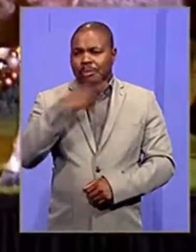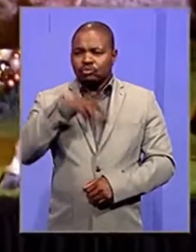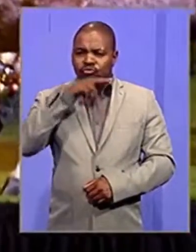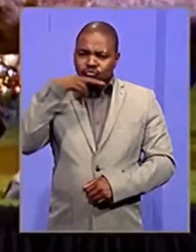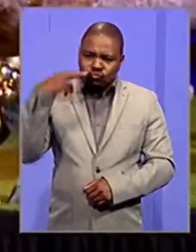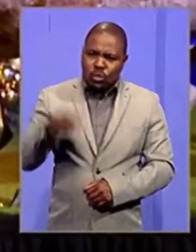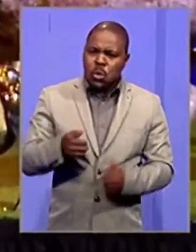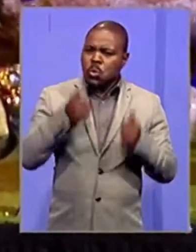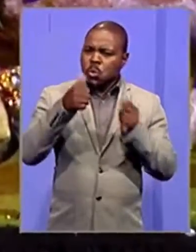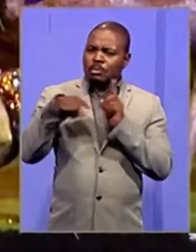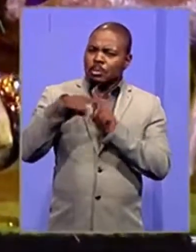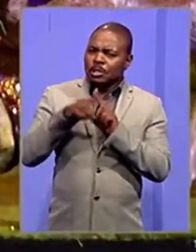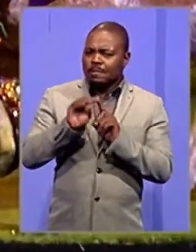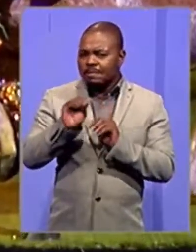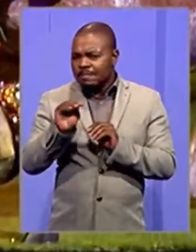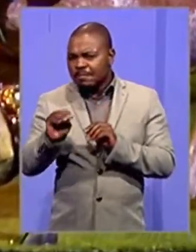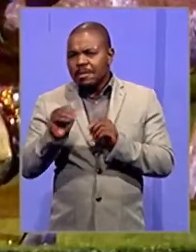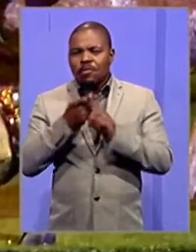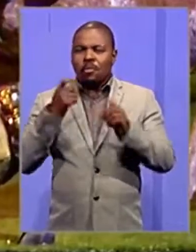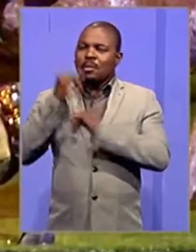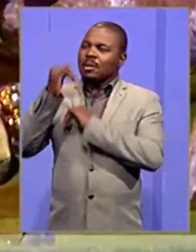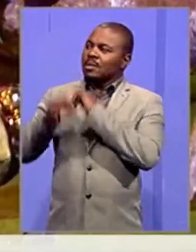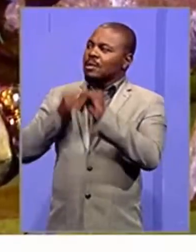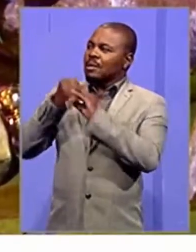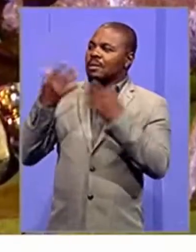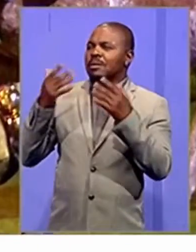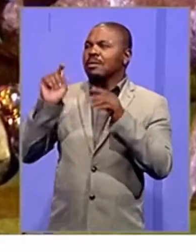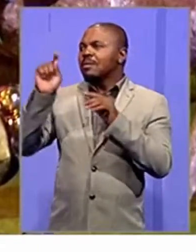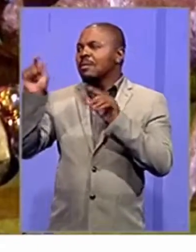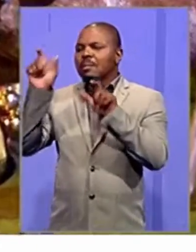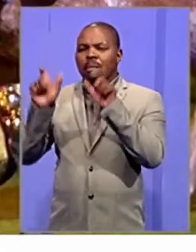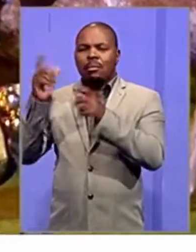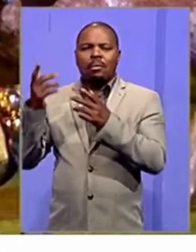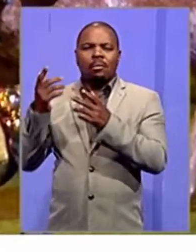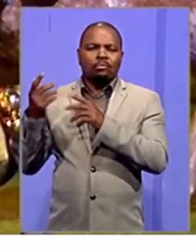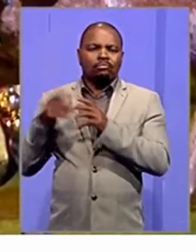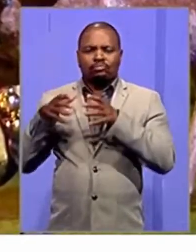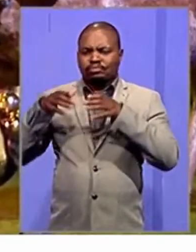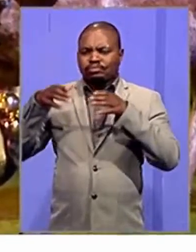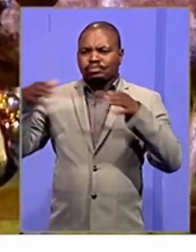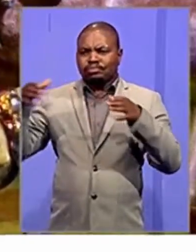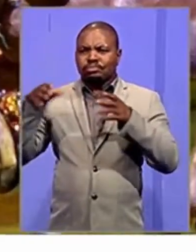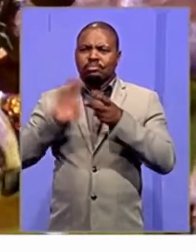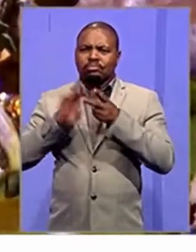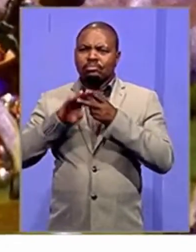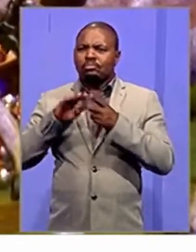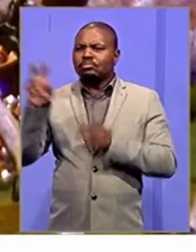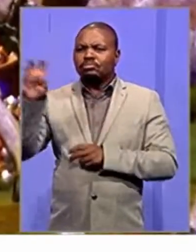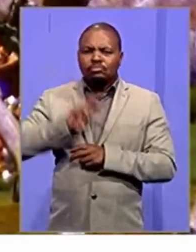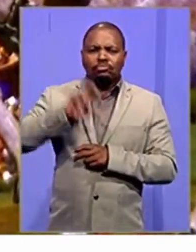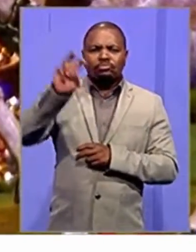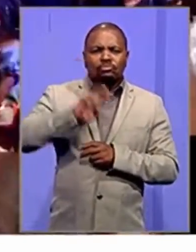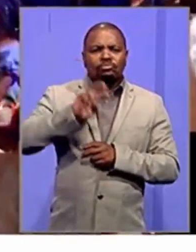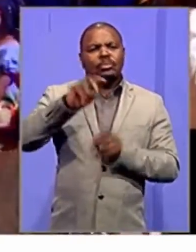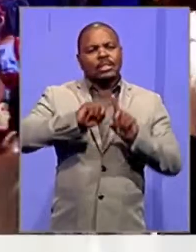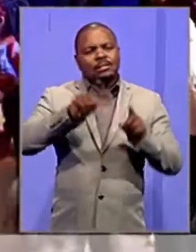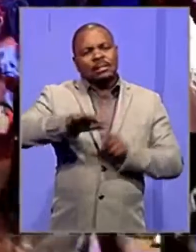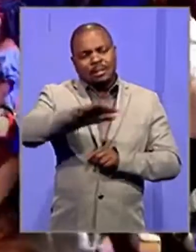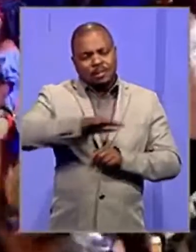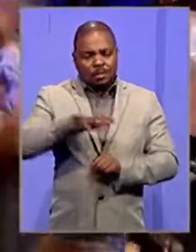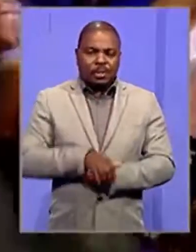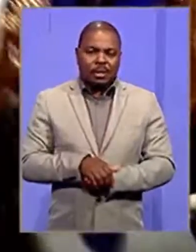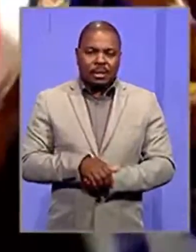good positive signs out of the international markets. We're starting to see some increases in airlift to, you know, various locations. Ba